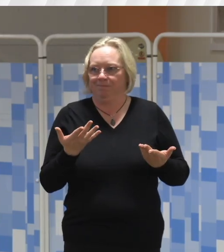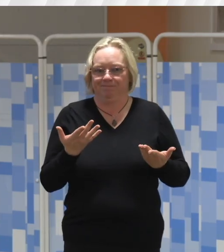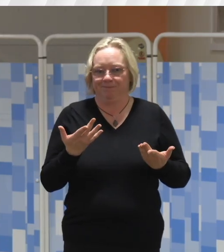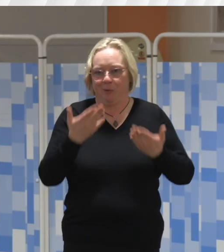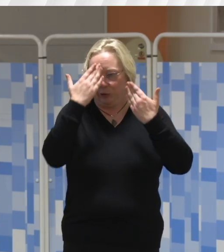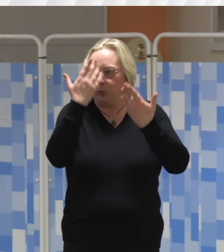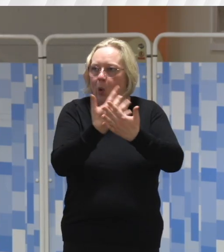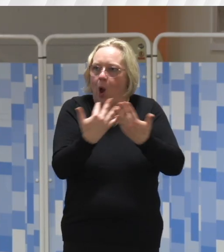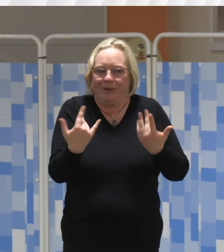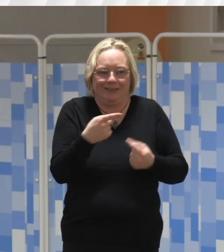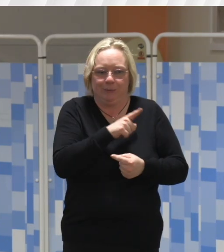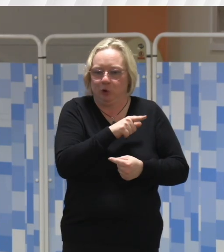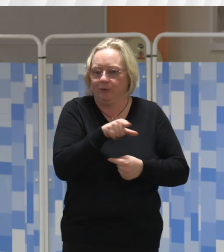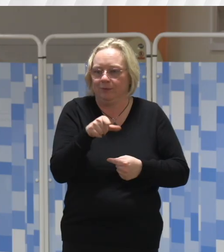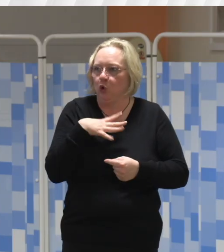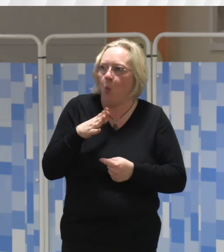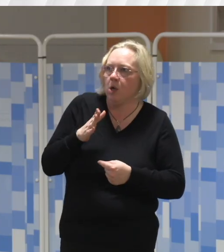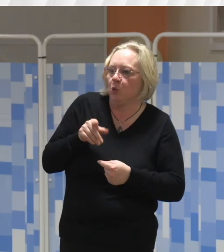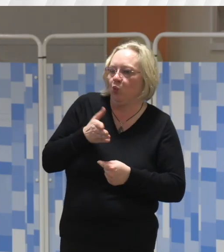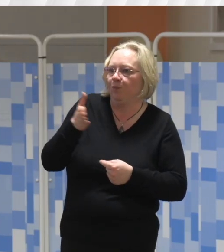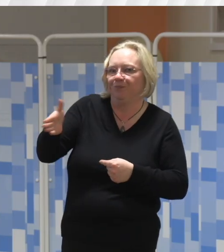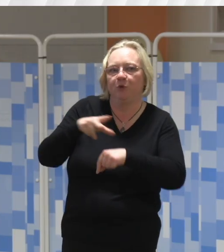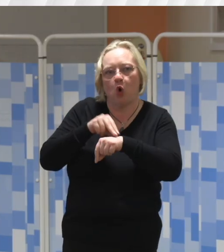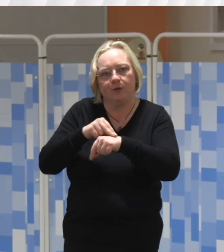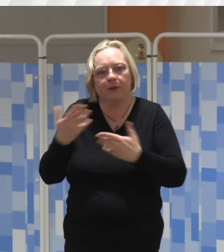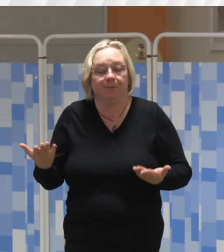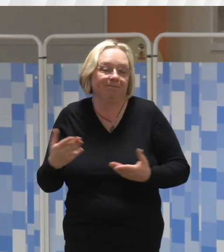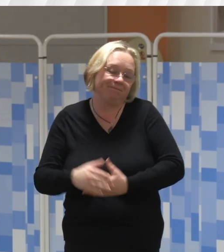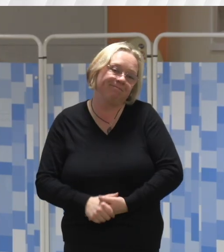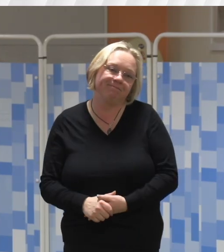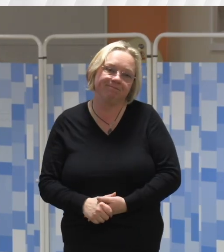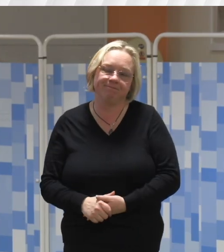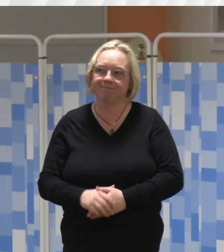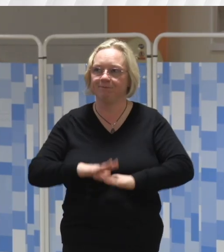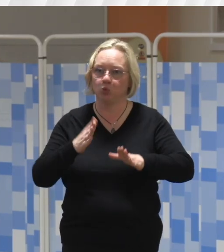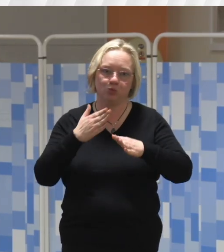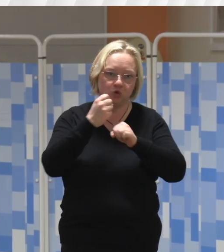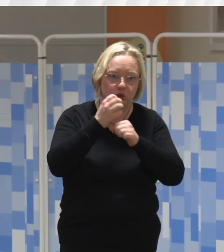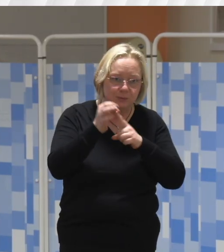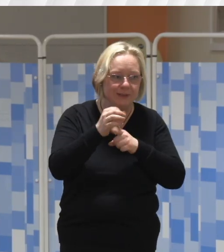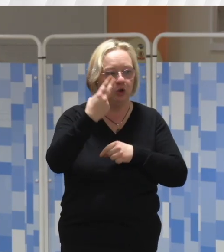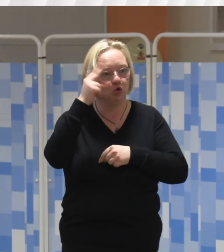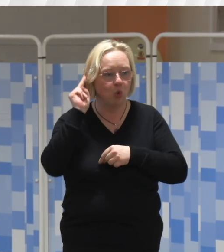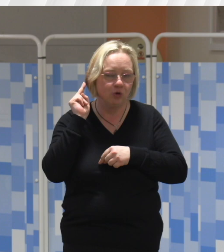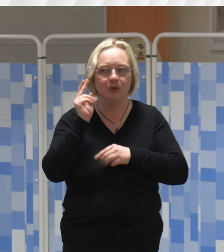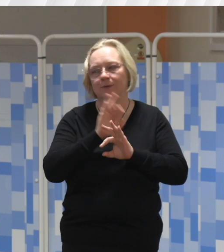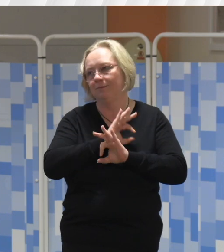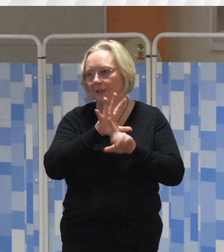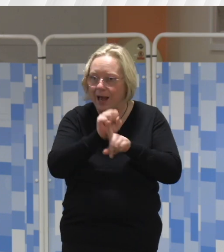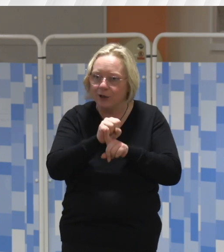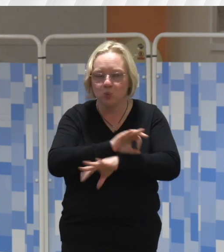have got it, because they're often not coming to the GP or not getting to the neurologist to get a